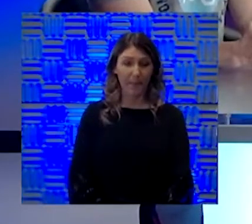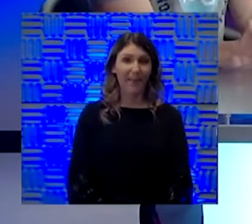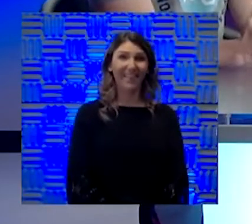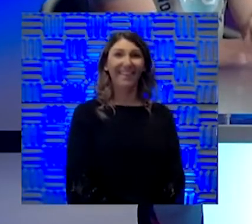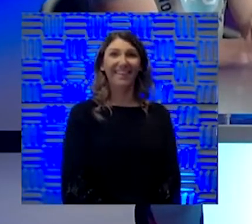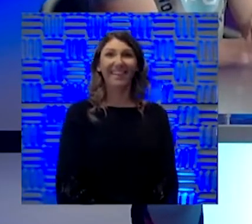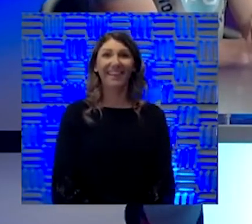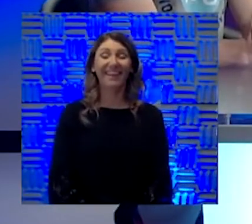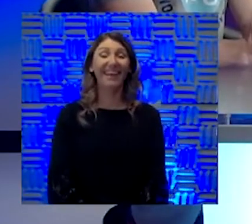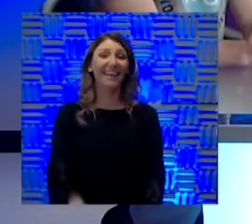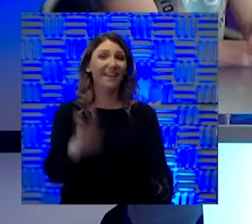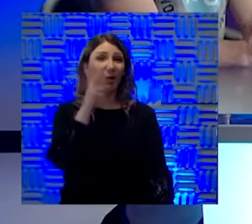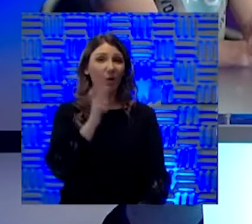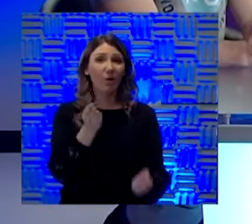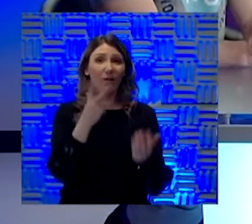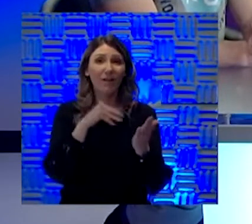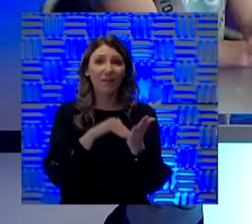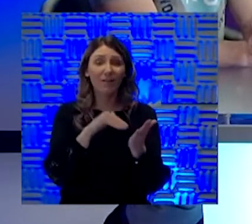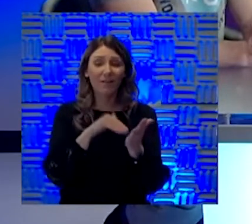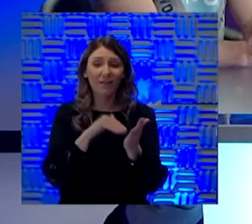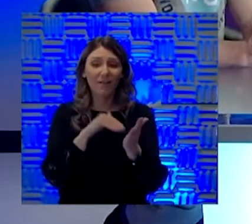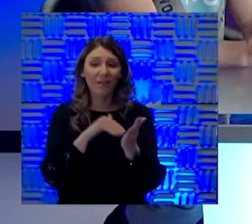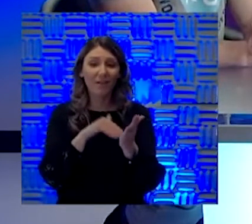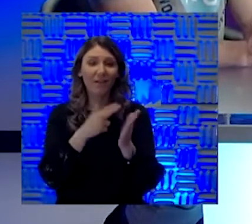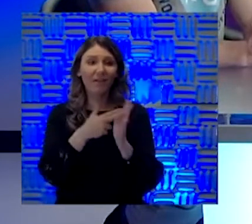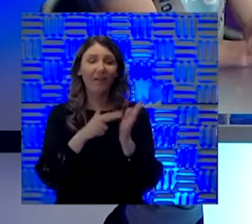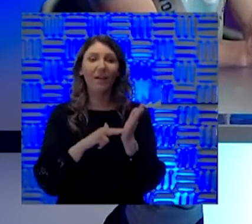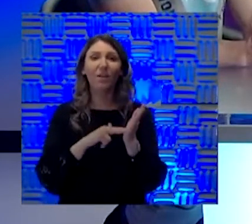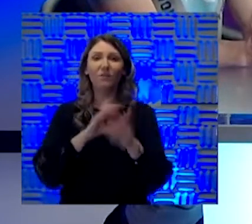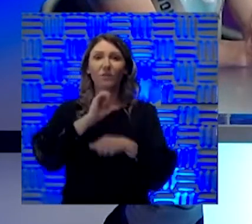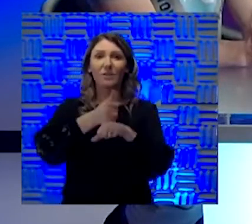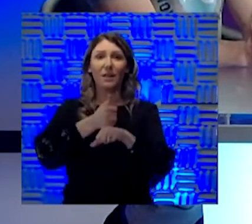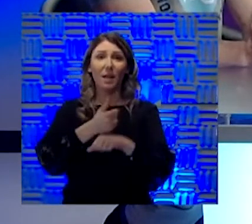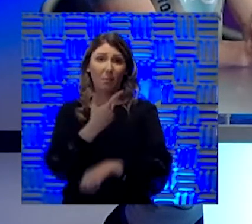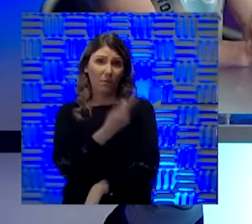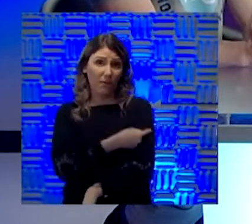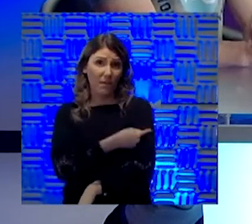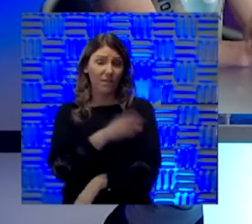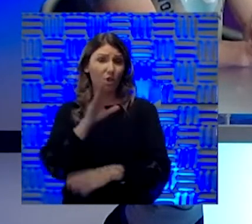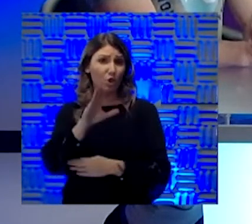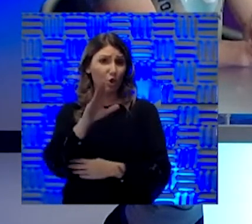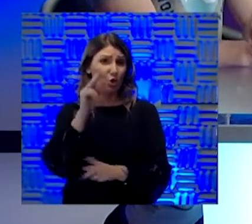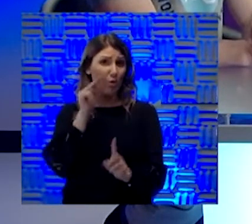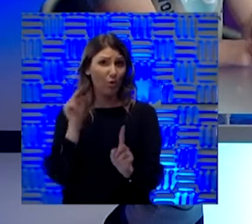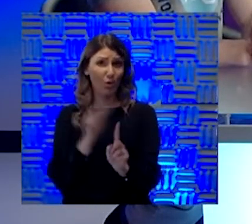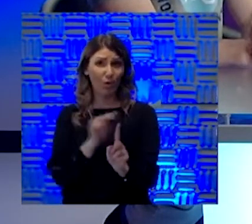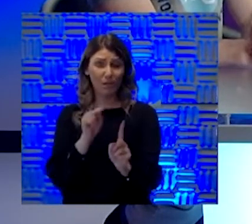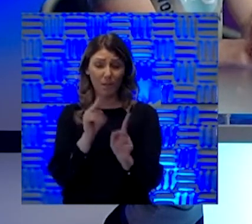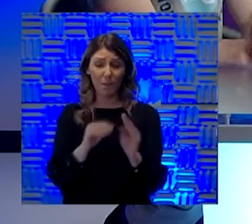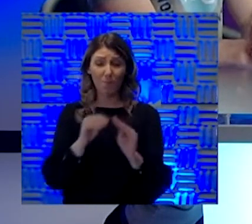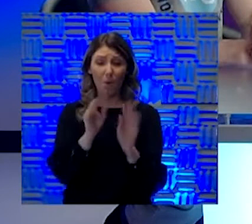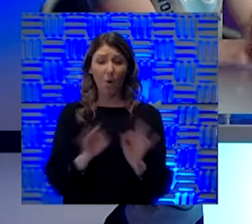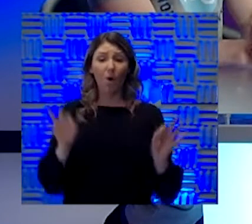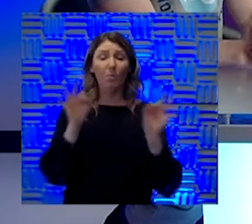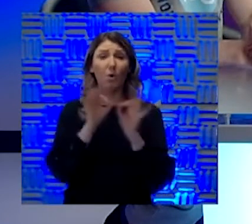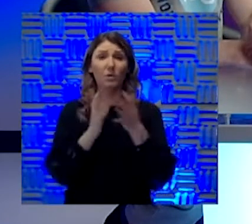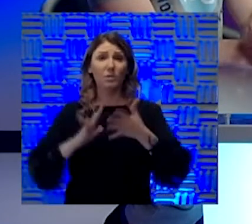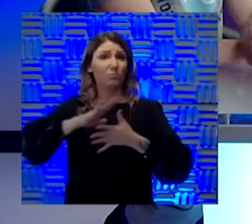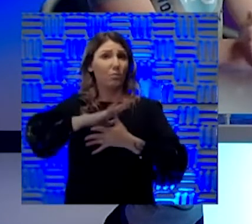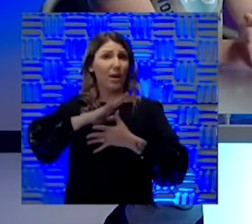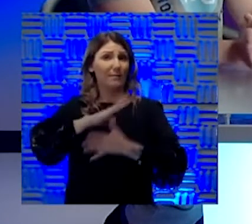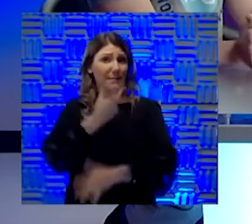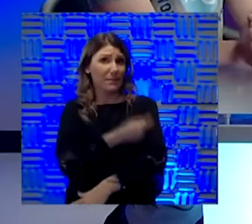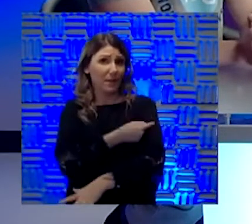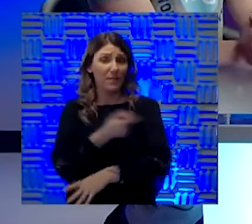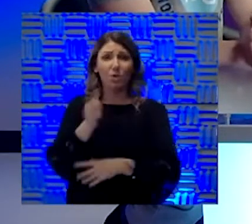heard a lot of talk about the time track for developing a vaccine. In your view, is it more important to prioritize that, or